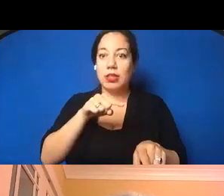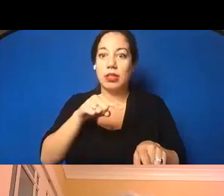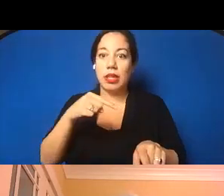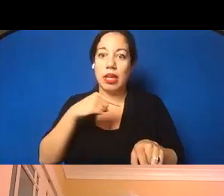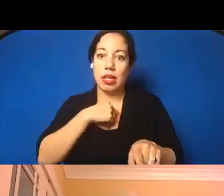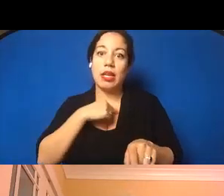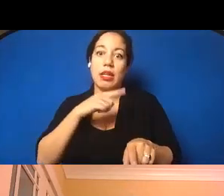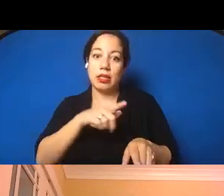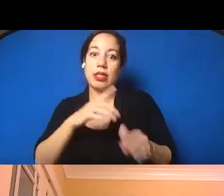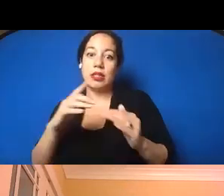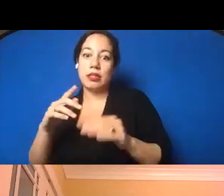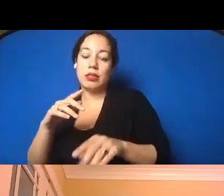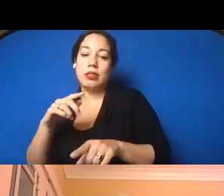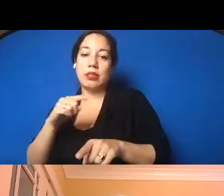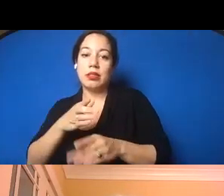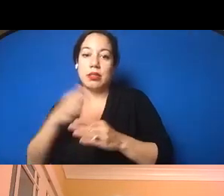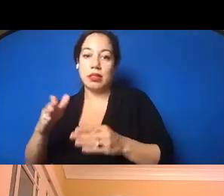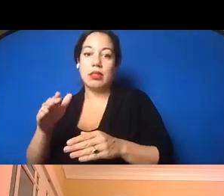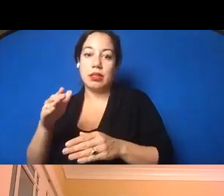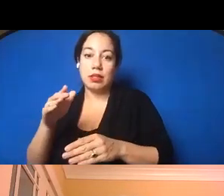nations. Next slide, please.